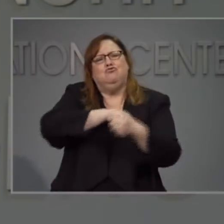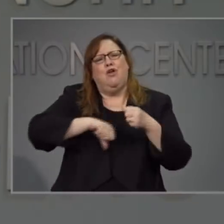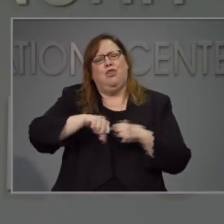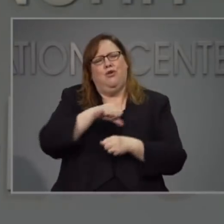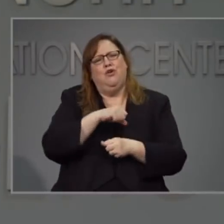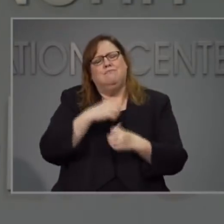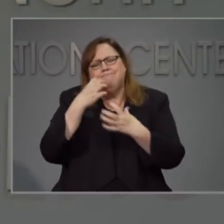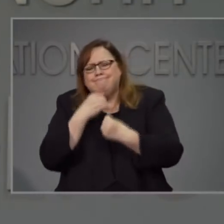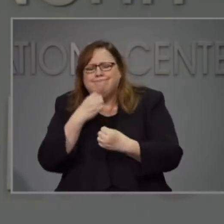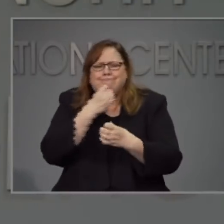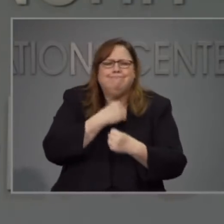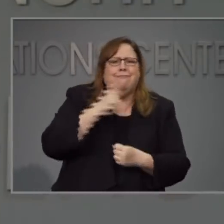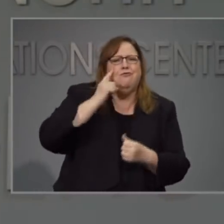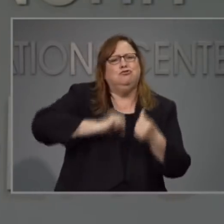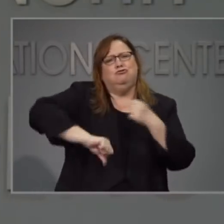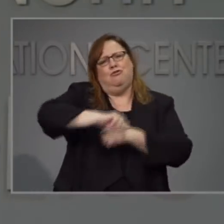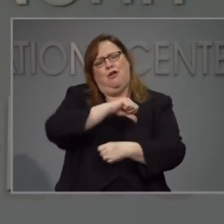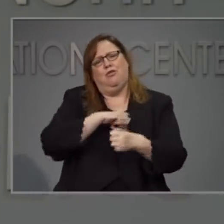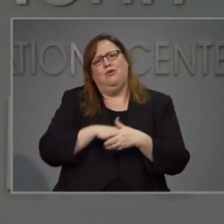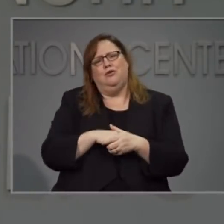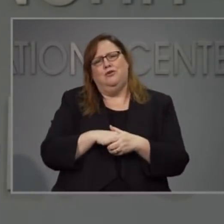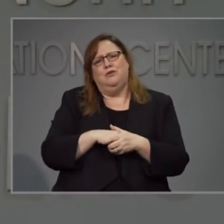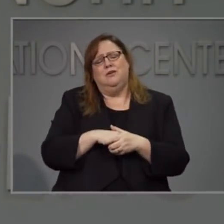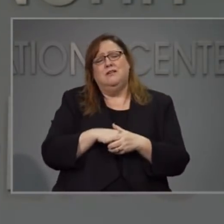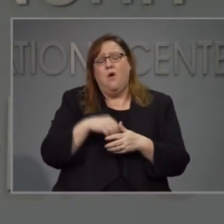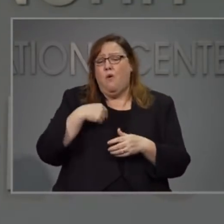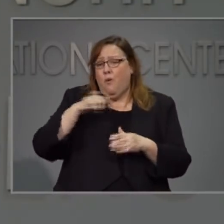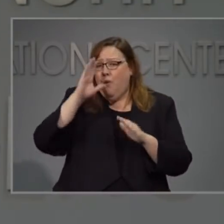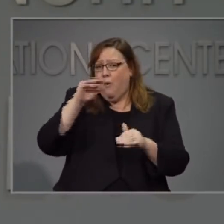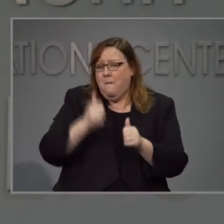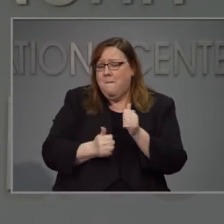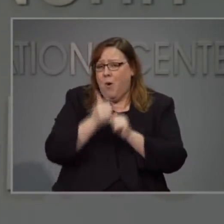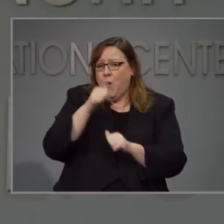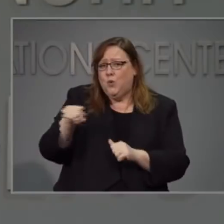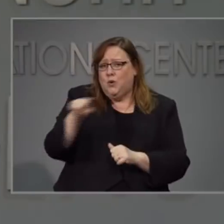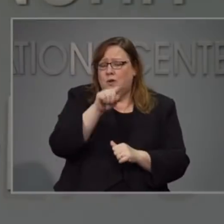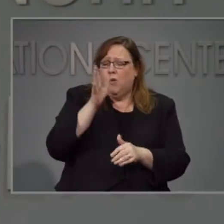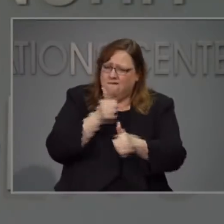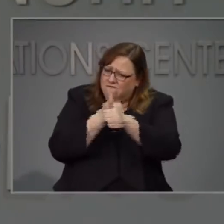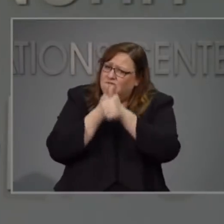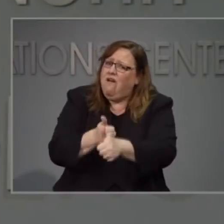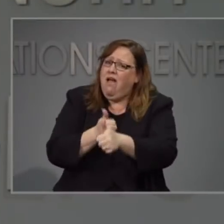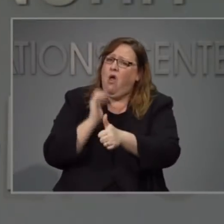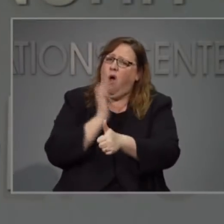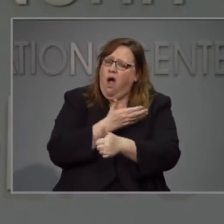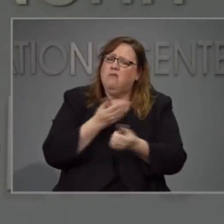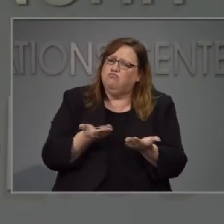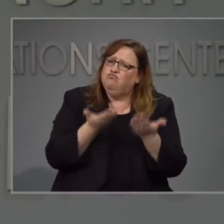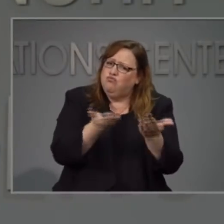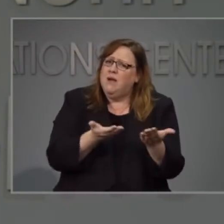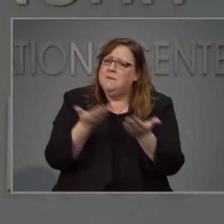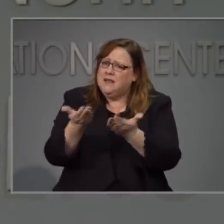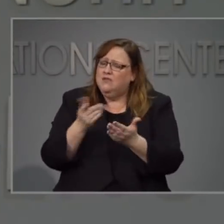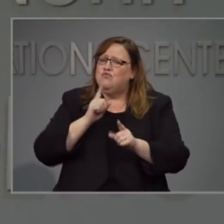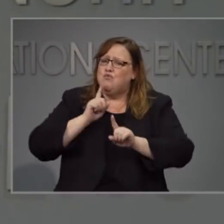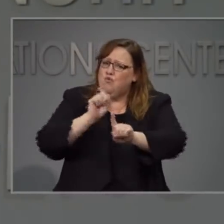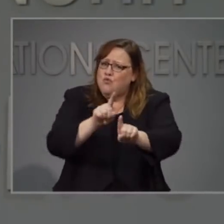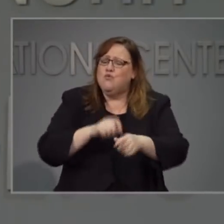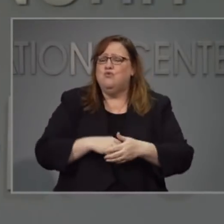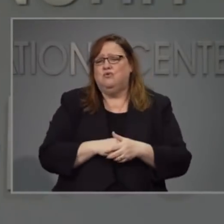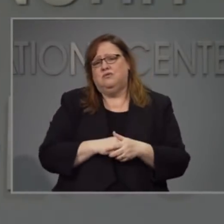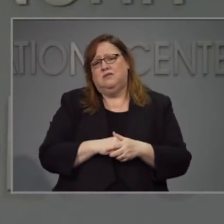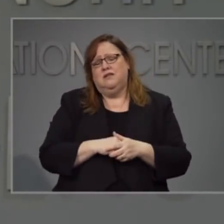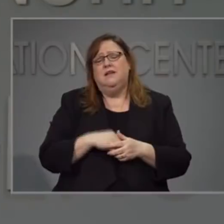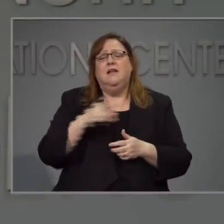and that most people will follow these orders and will do what they need to do to wash their hands and